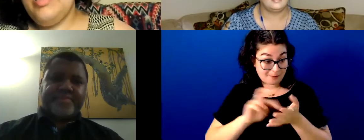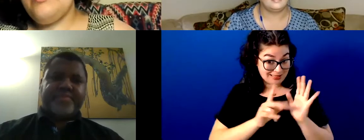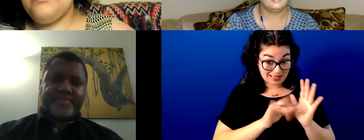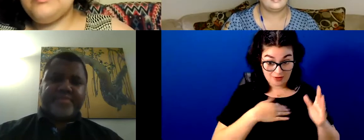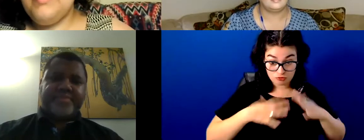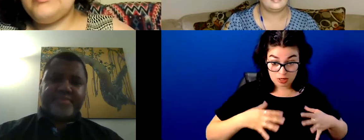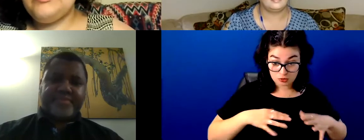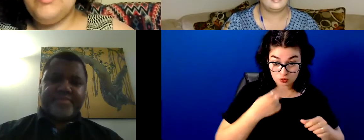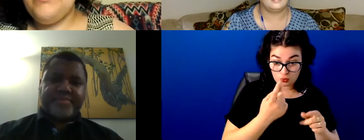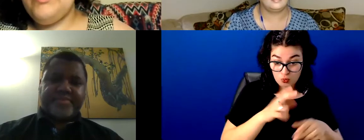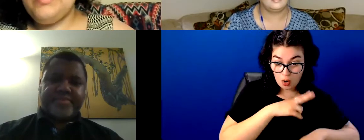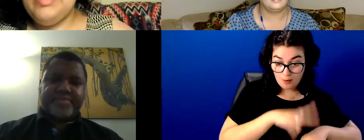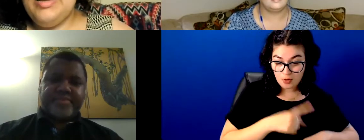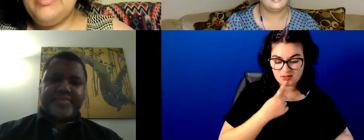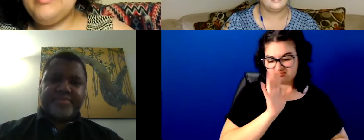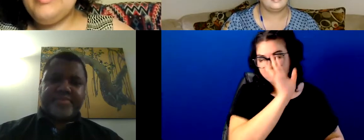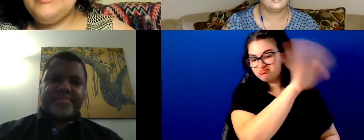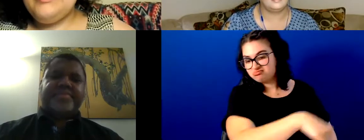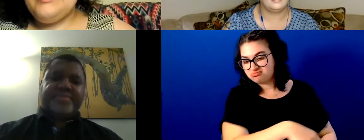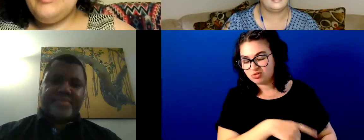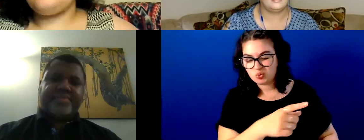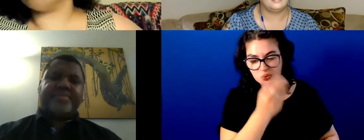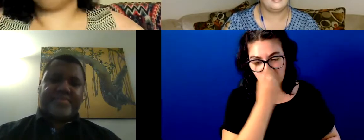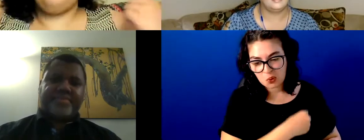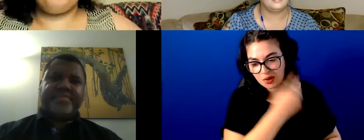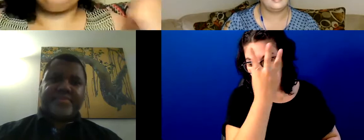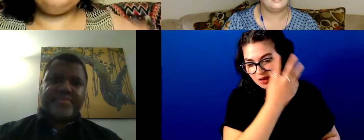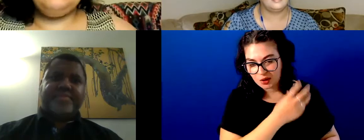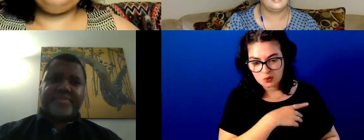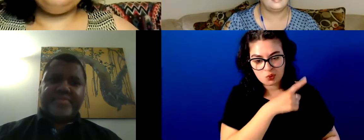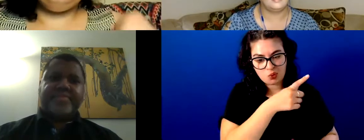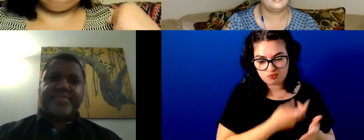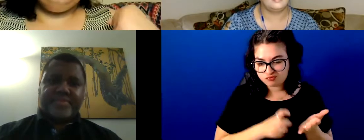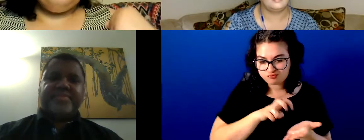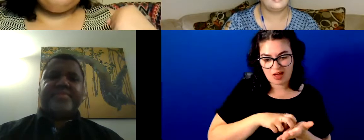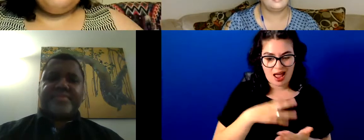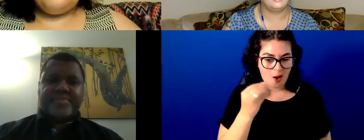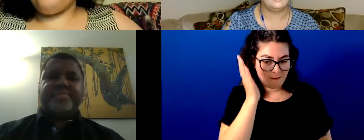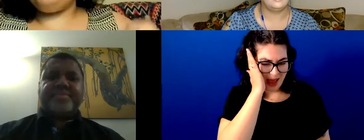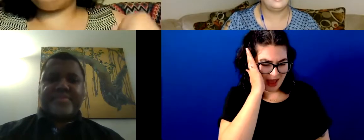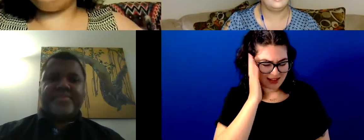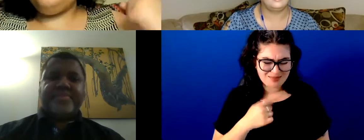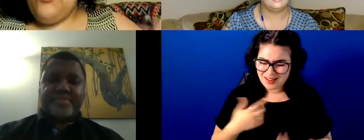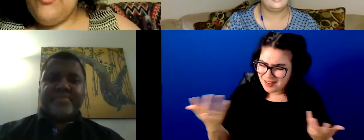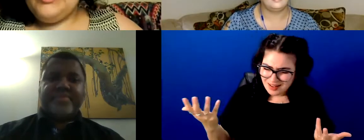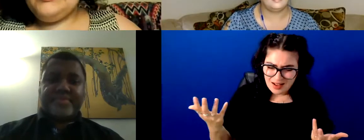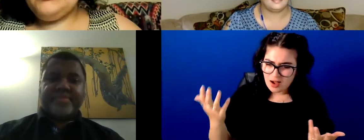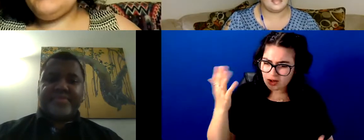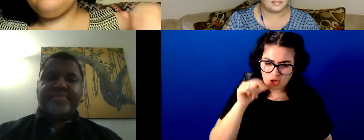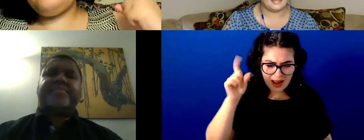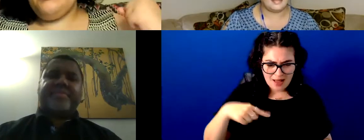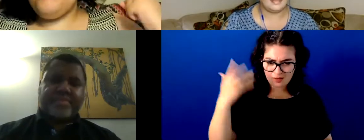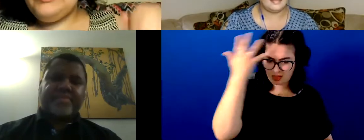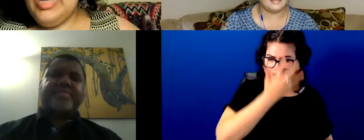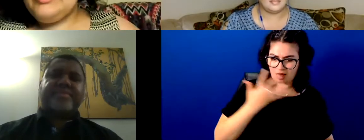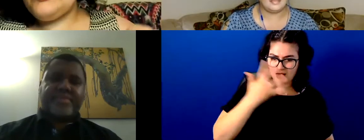like, you rolled into bed and showed up, you don't really care. And it's like, I shouldn't have to present like I'm going to go sit in court